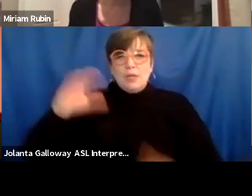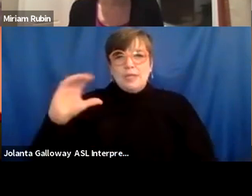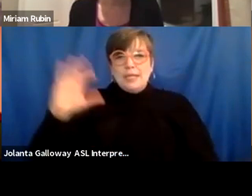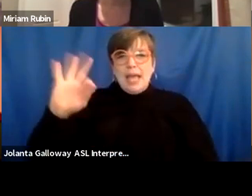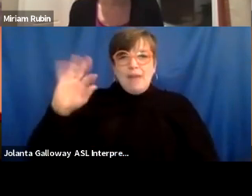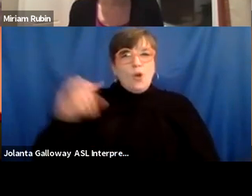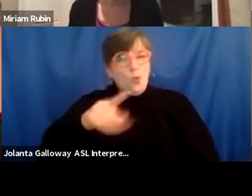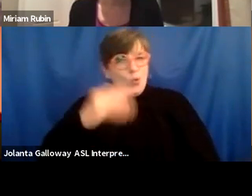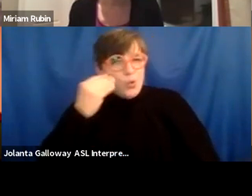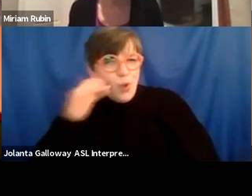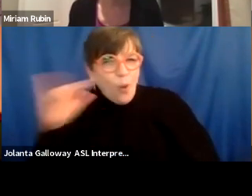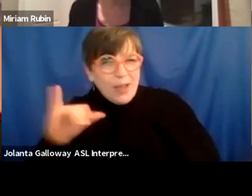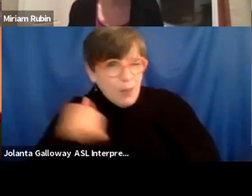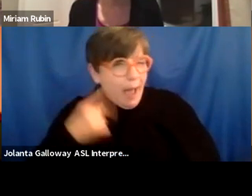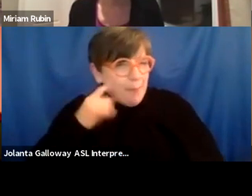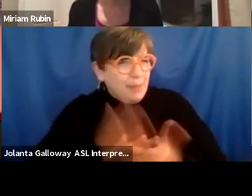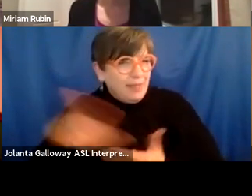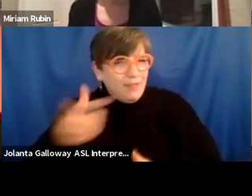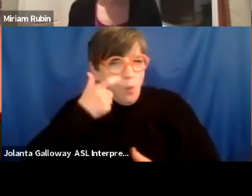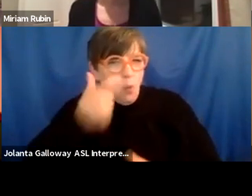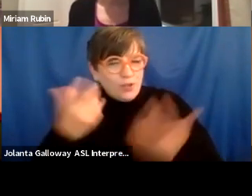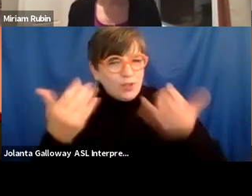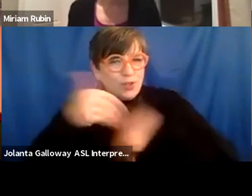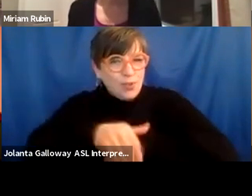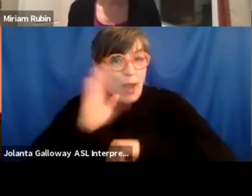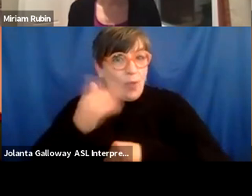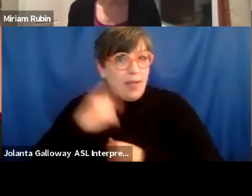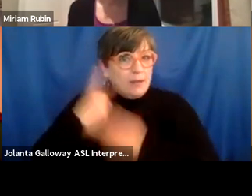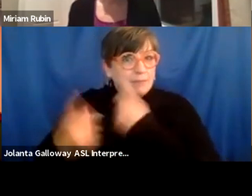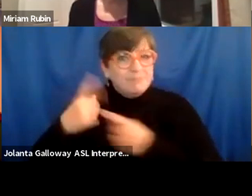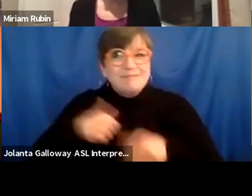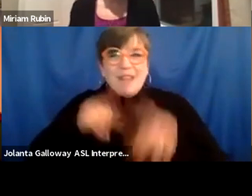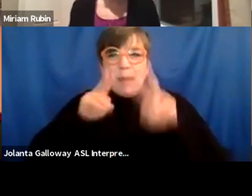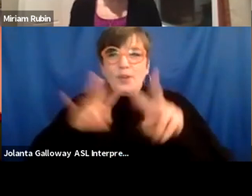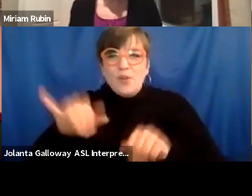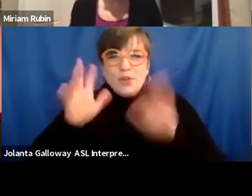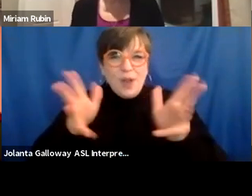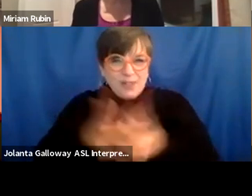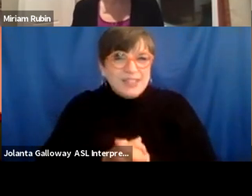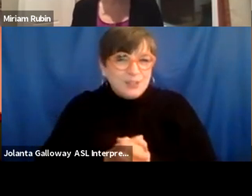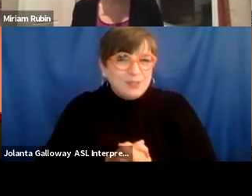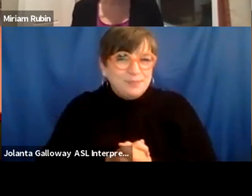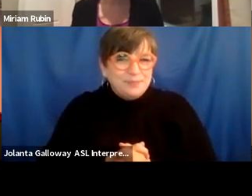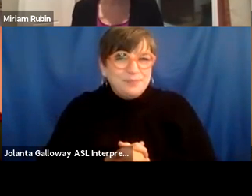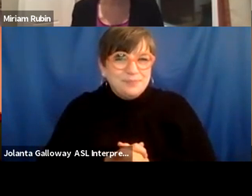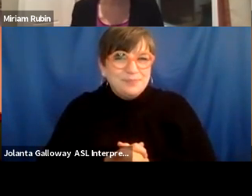as well, and I think who's watching tonight will have many questions for me as well. I'm looking forward to that conversation.